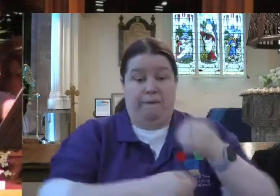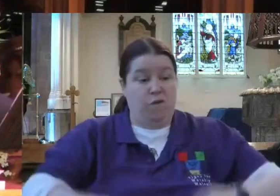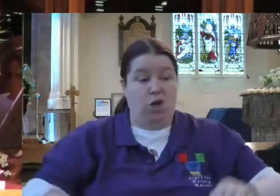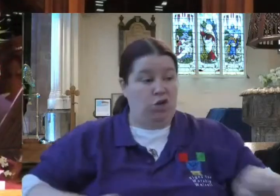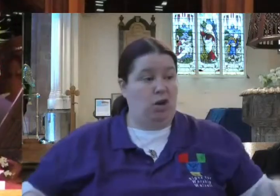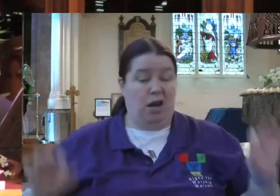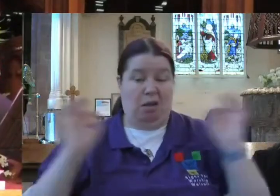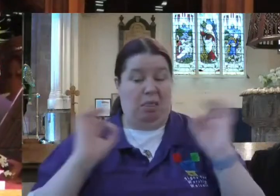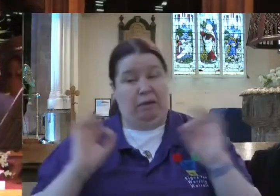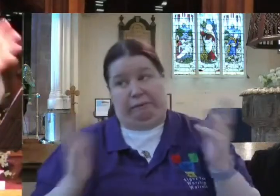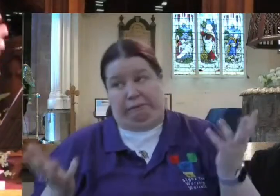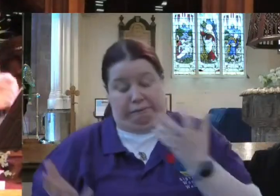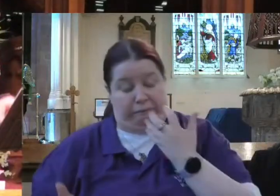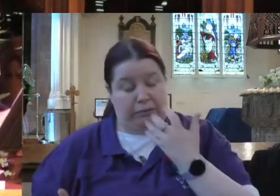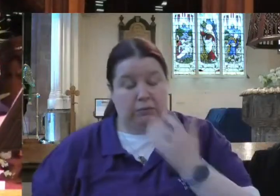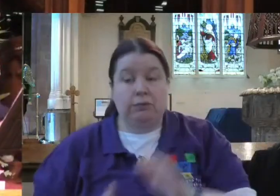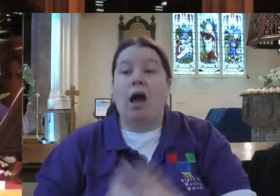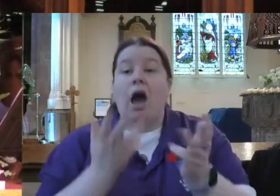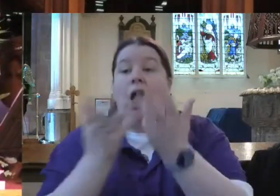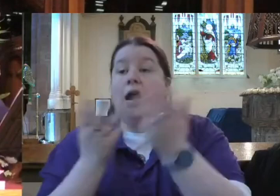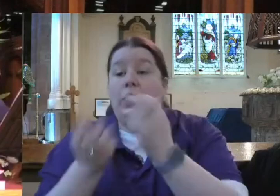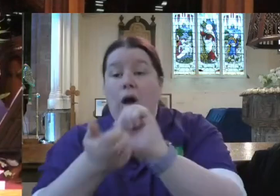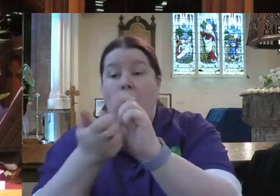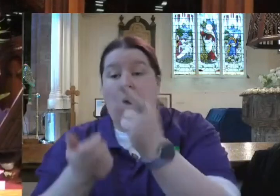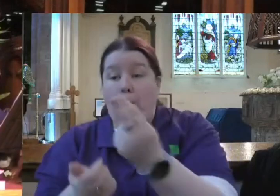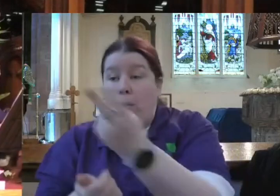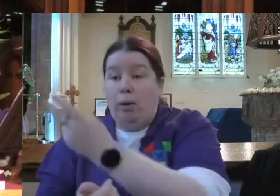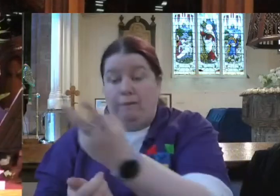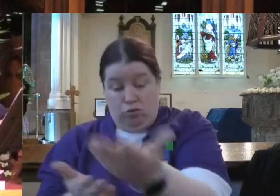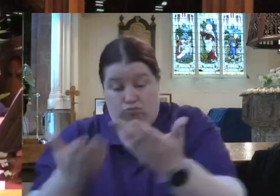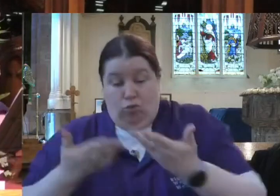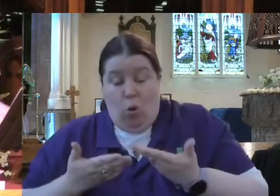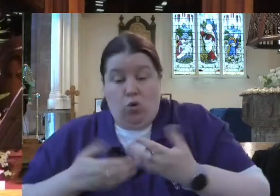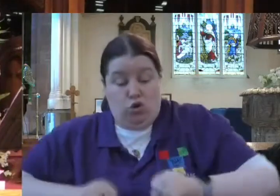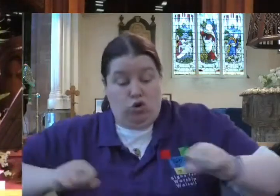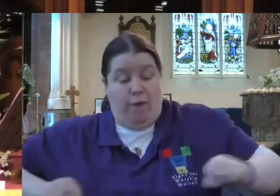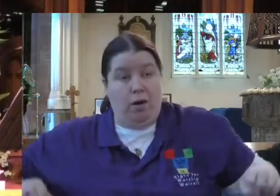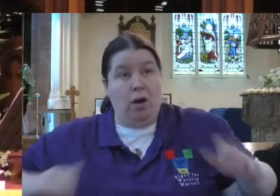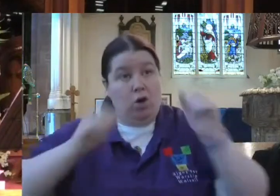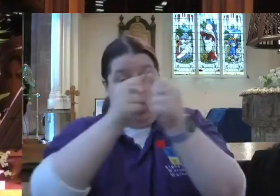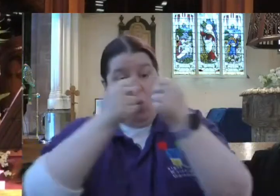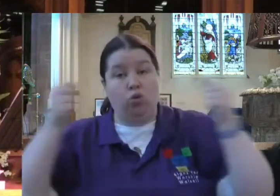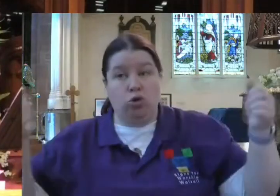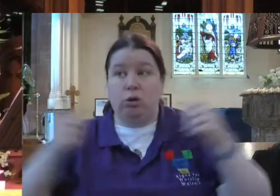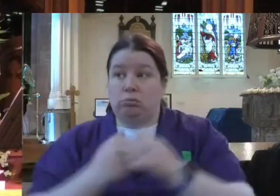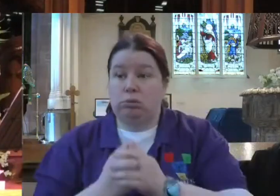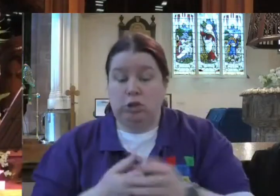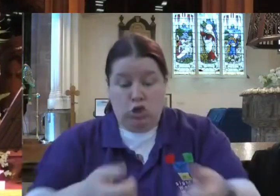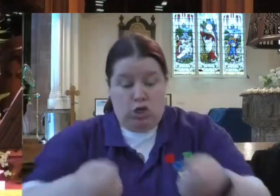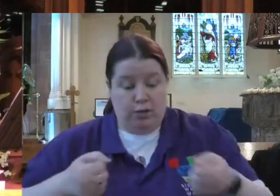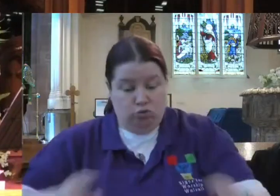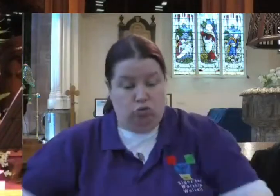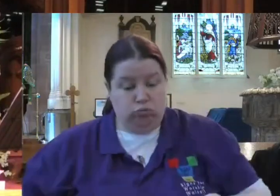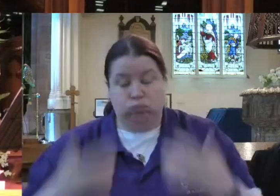at all. Another couple gave us their old three-piece suite, a wardrobe and a chest of drawers,